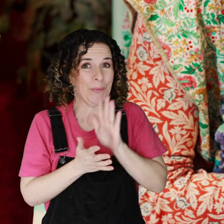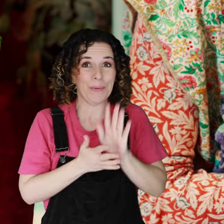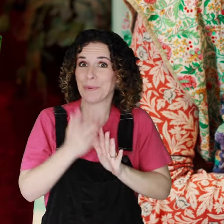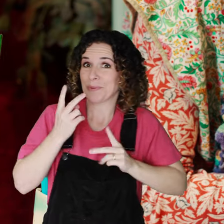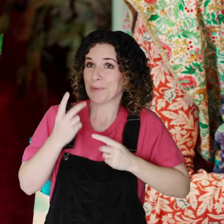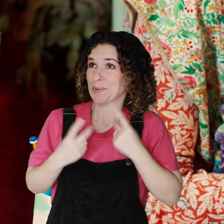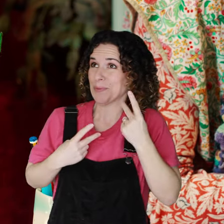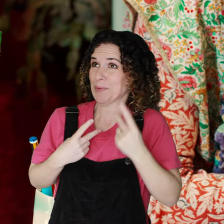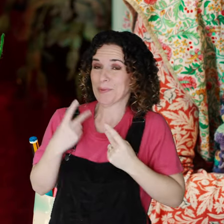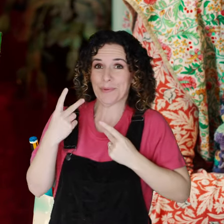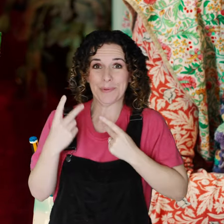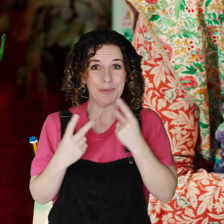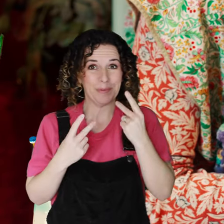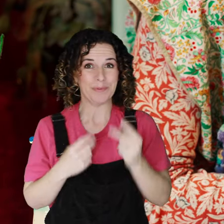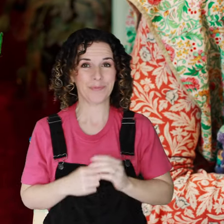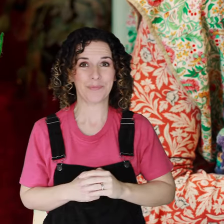Hopefully.